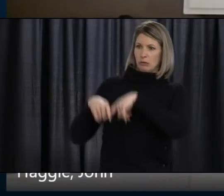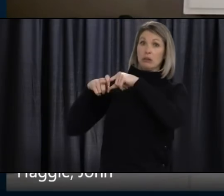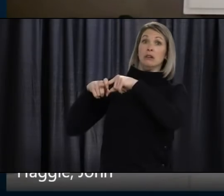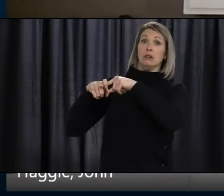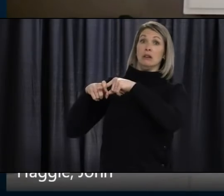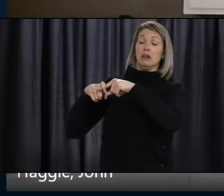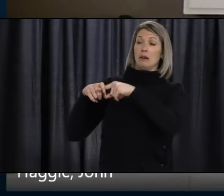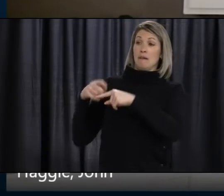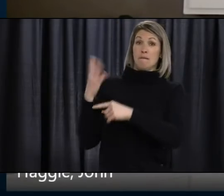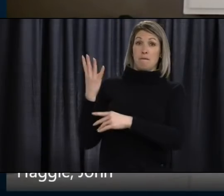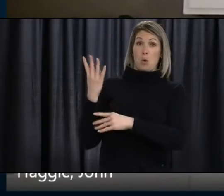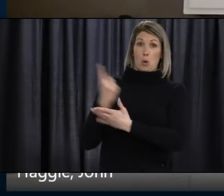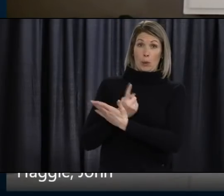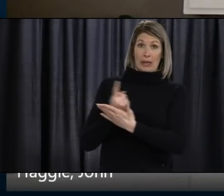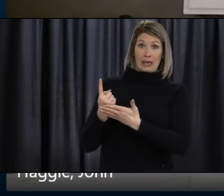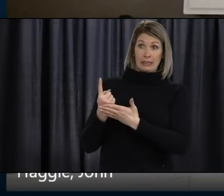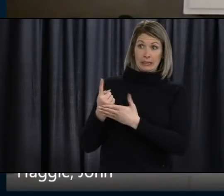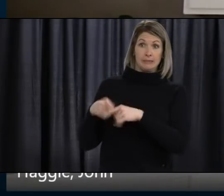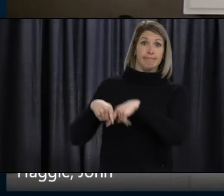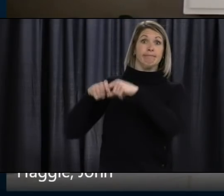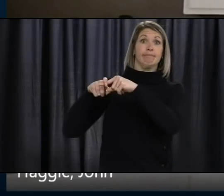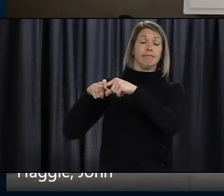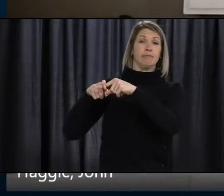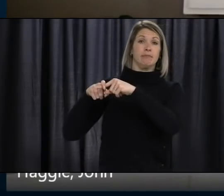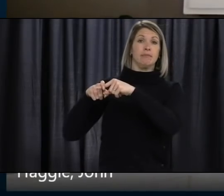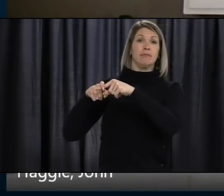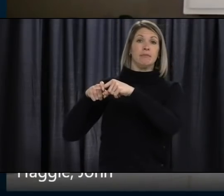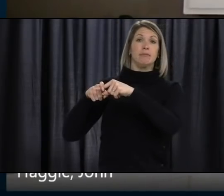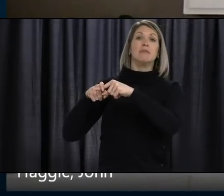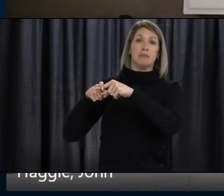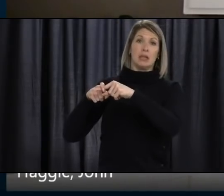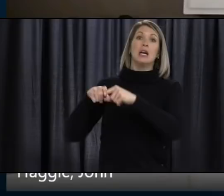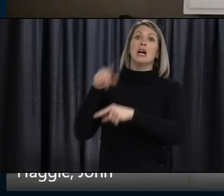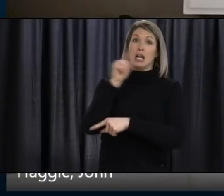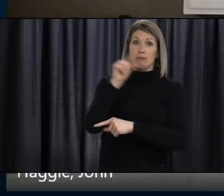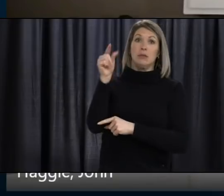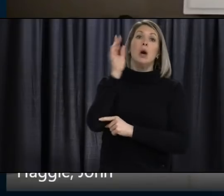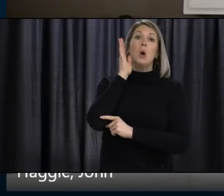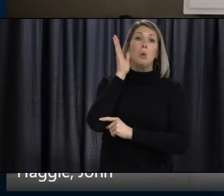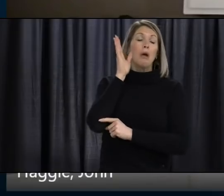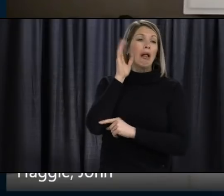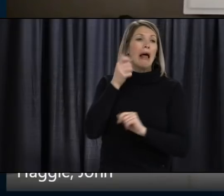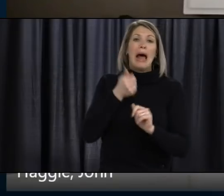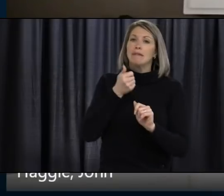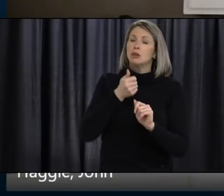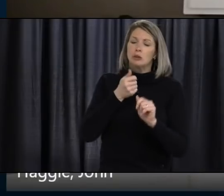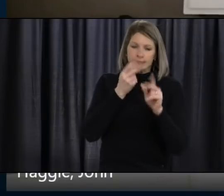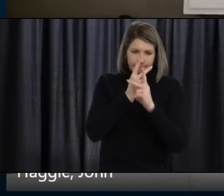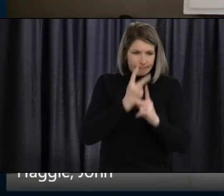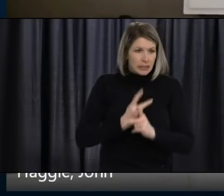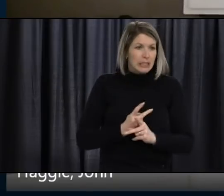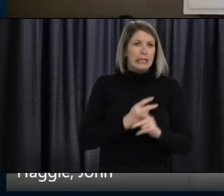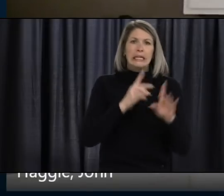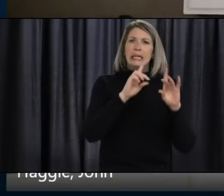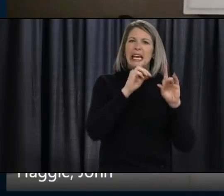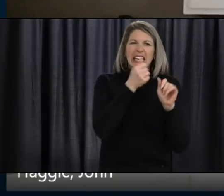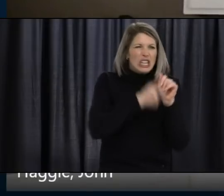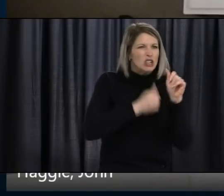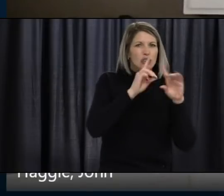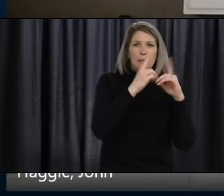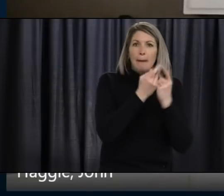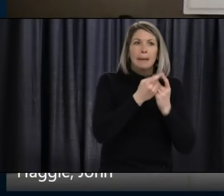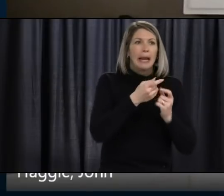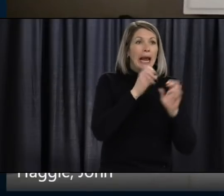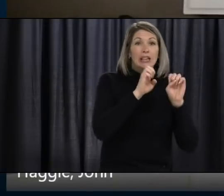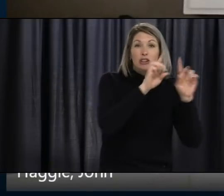weeks. It's a whole-of-government approach, and that's why it's going to take every department in government, be it education,